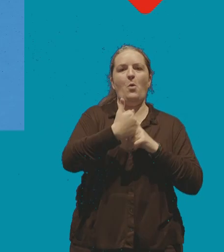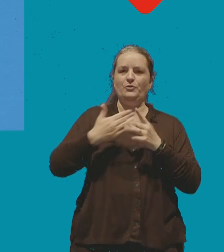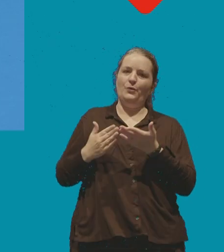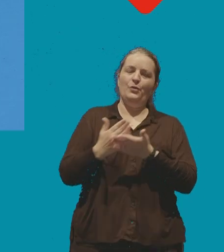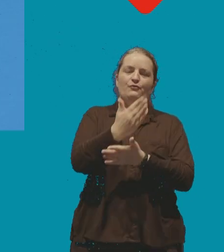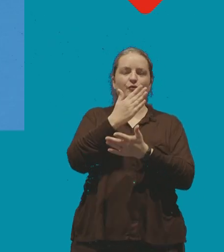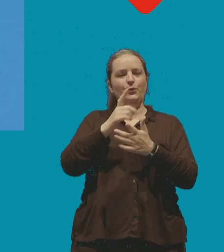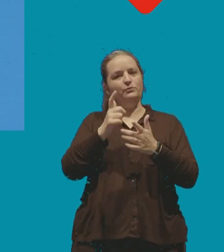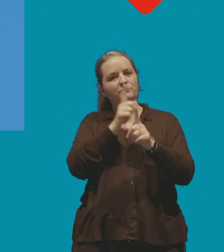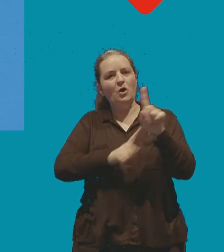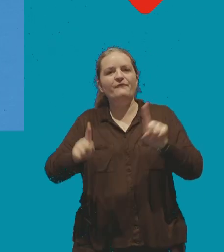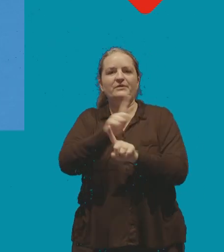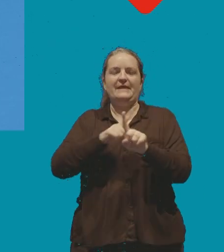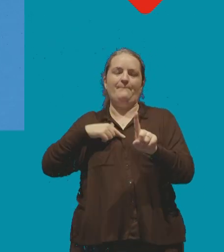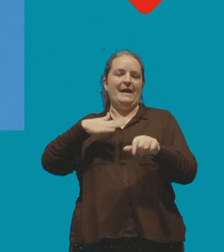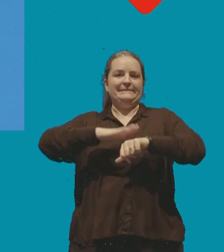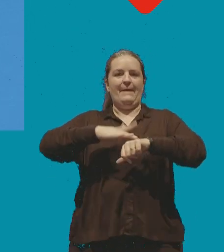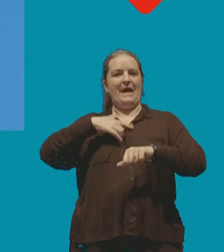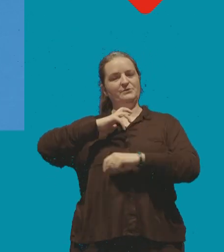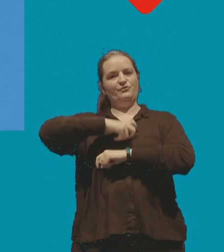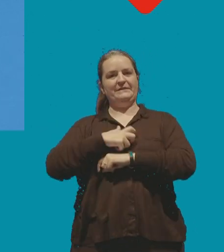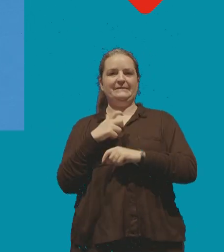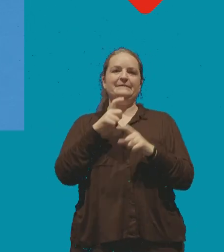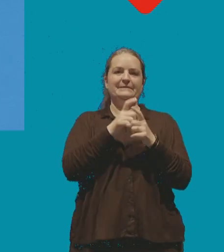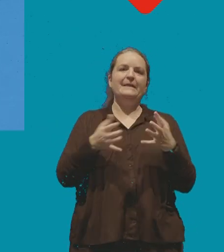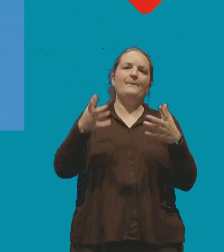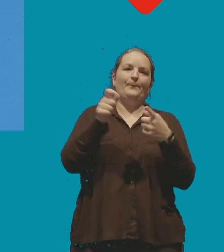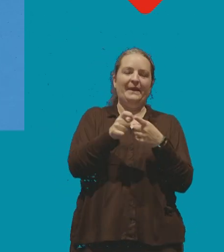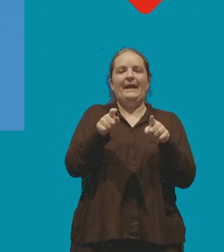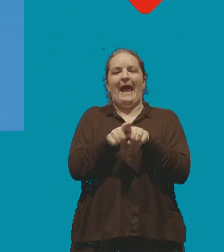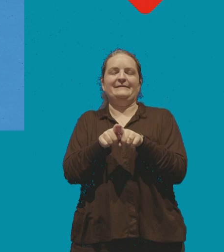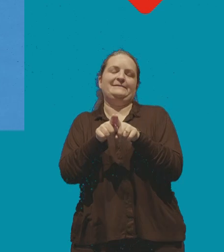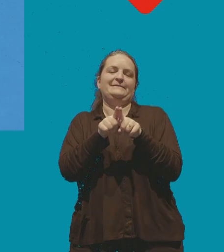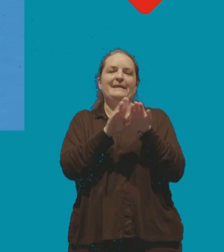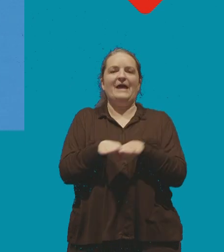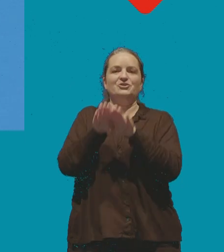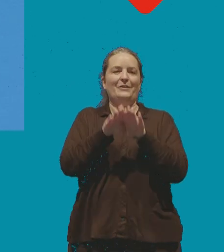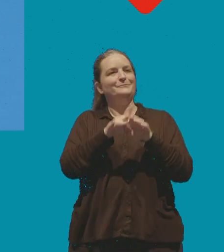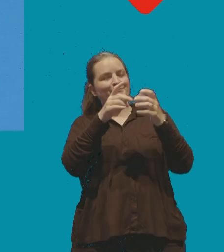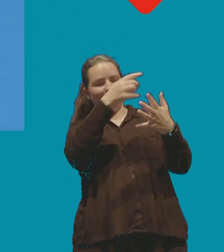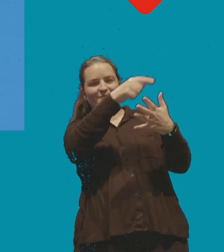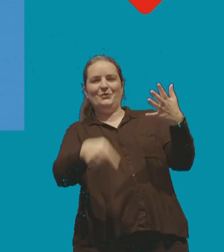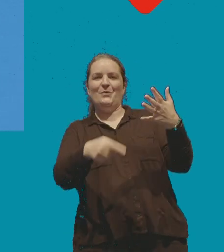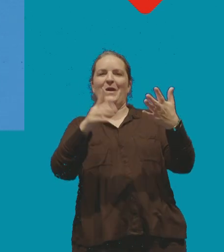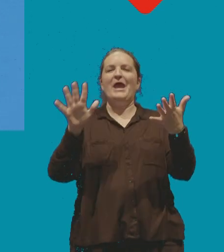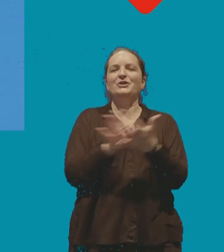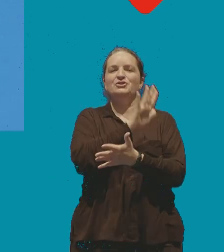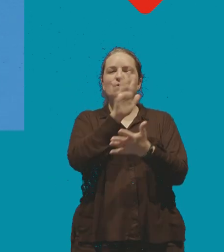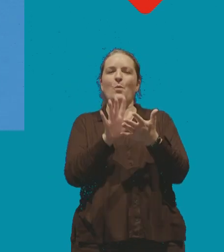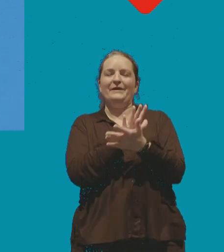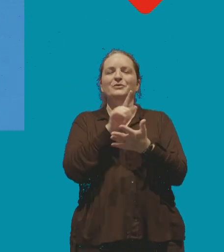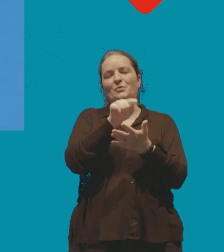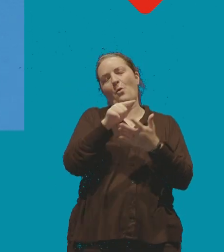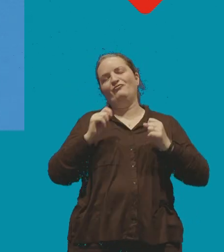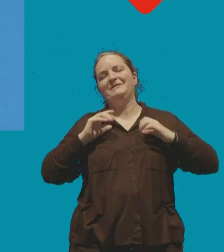conferences during my time as president, both DWP and national. I hope you all enjoy your retirements and your world-famous honey, but